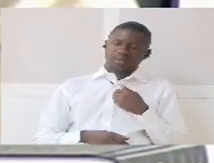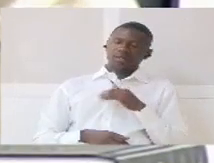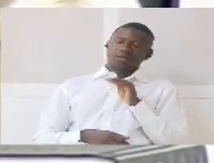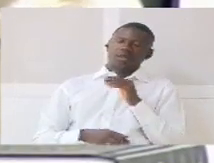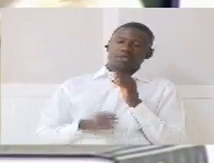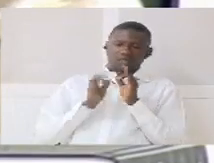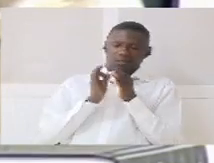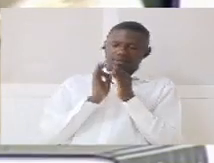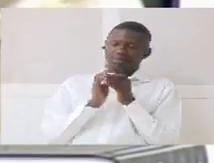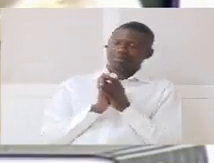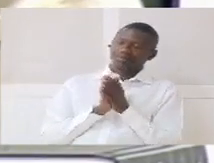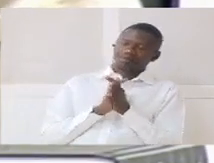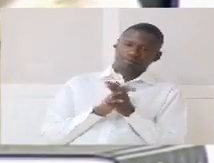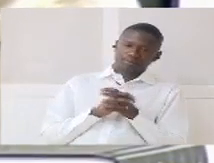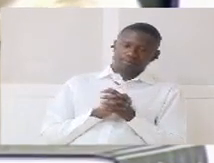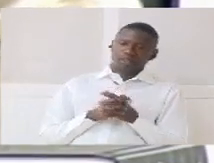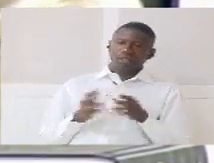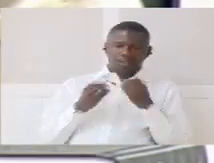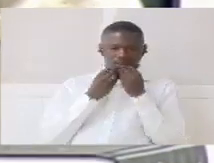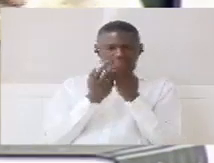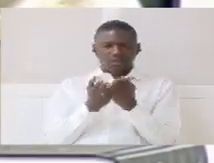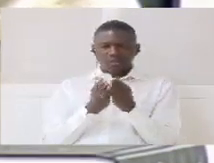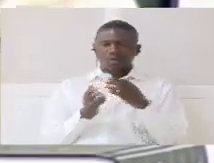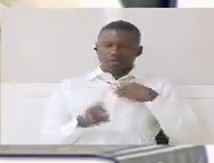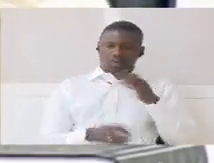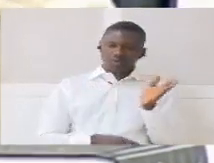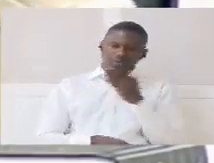Akonyoko. He called me and said,